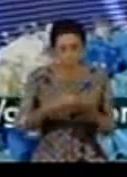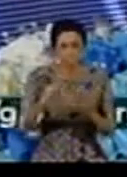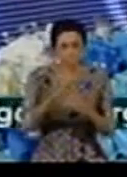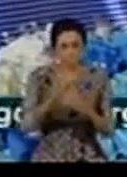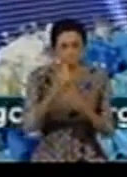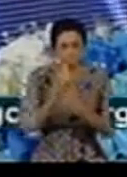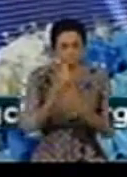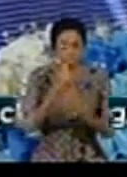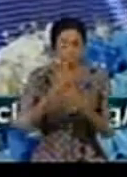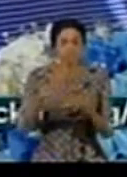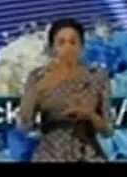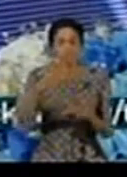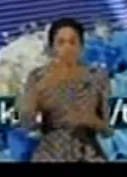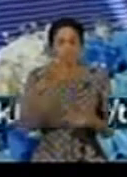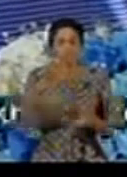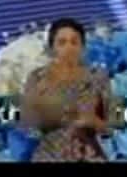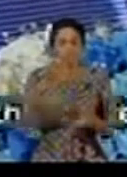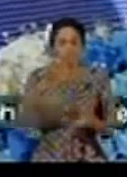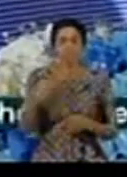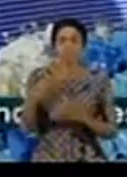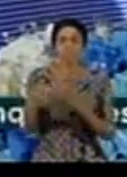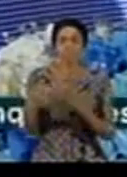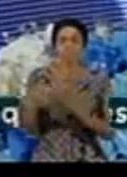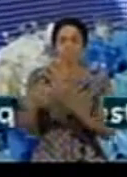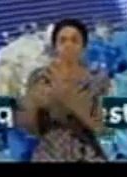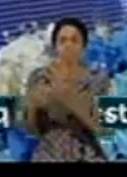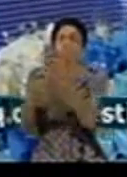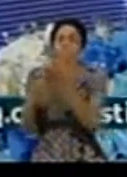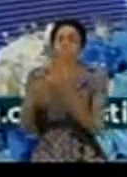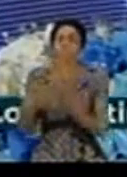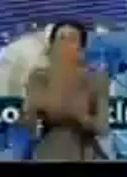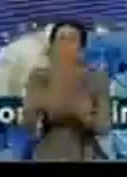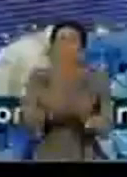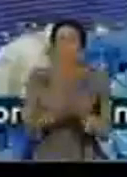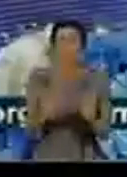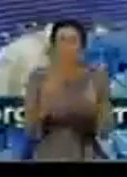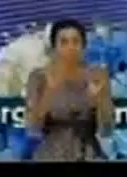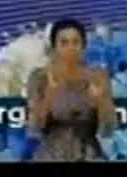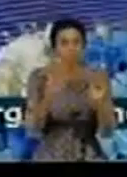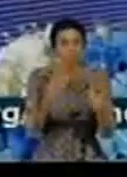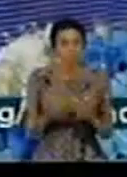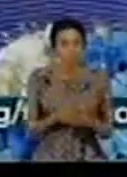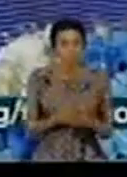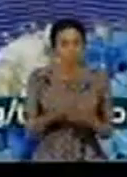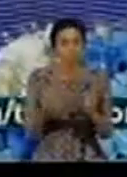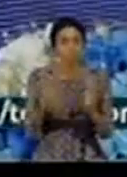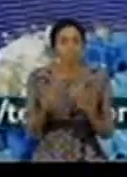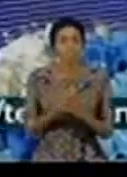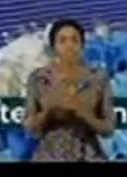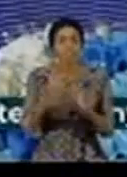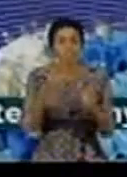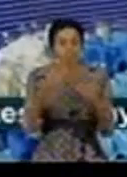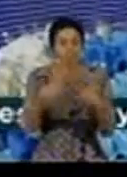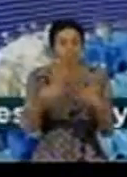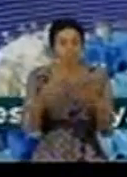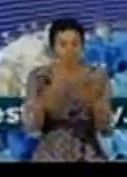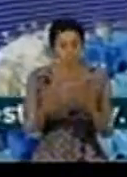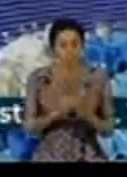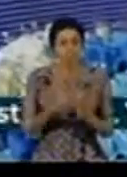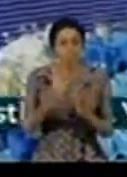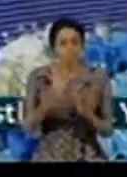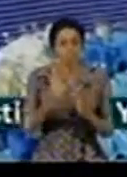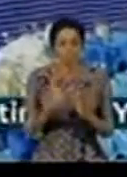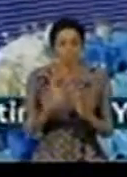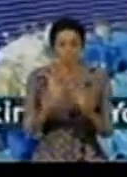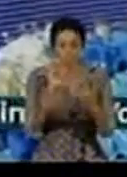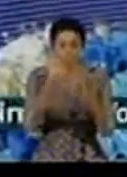miracle, then you have to let us know. Via WhatsApp message, or record it and